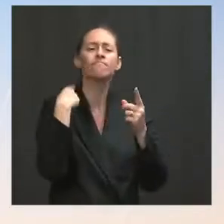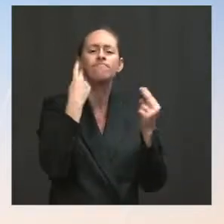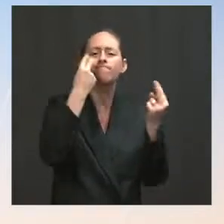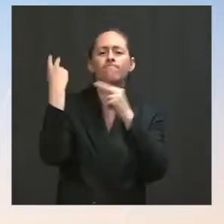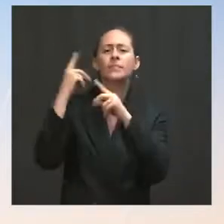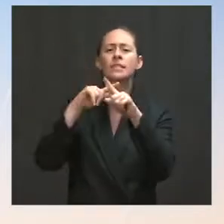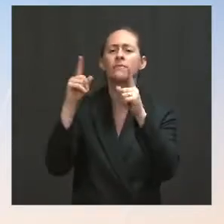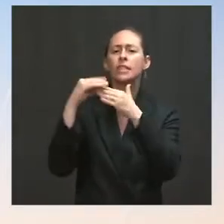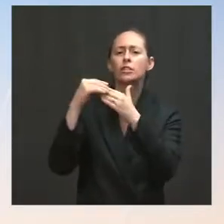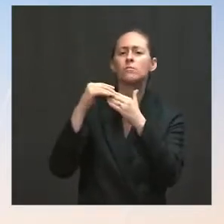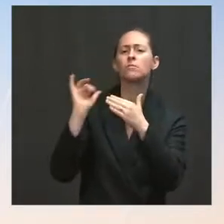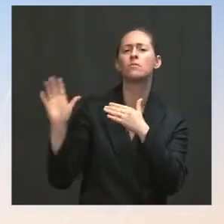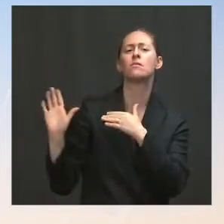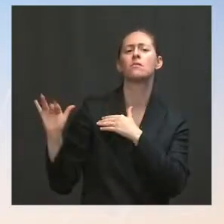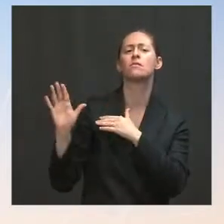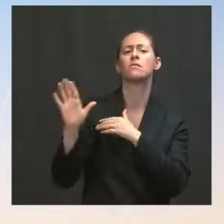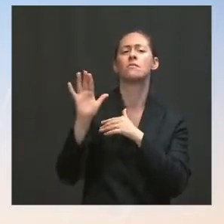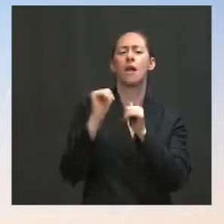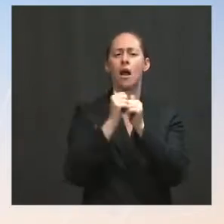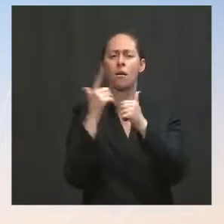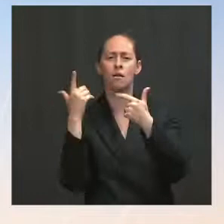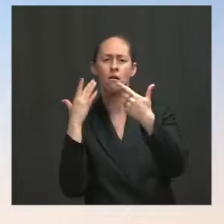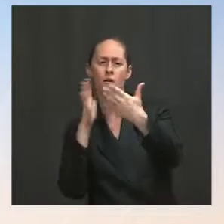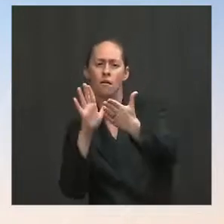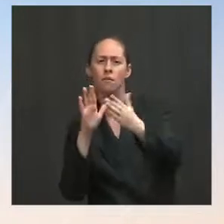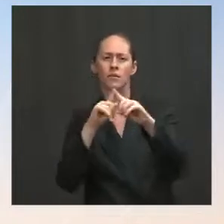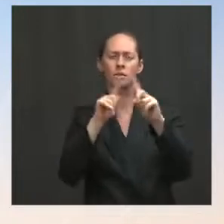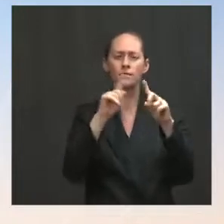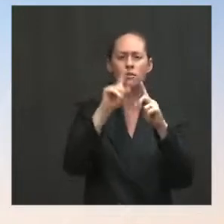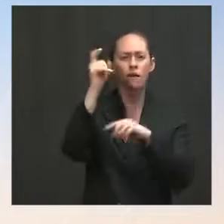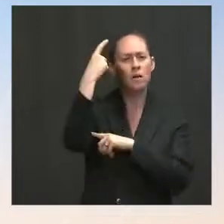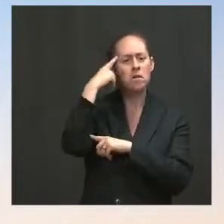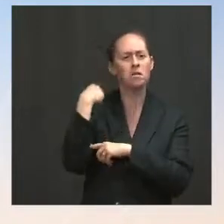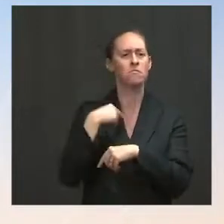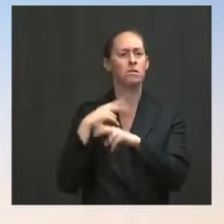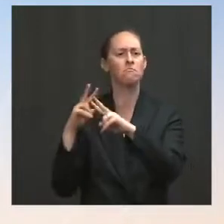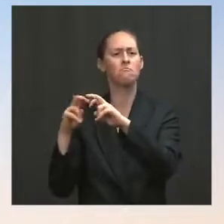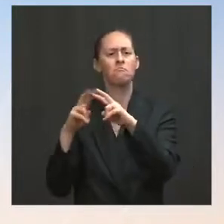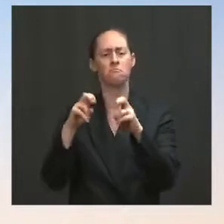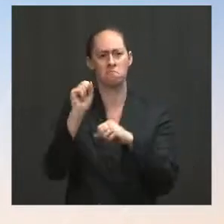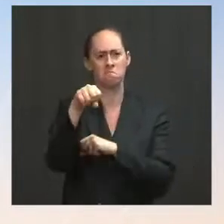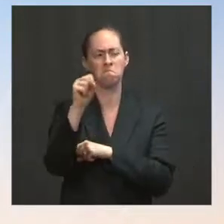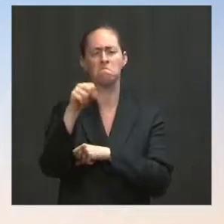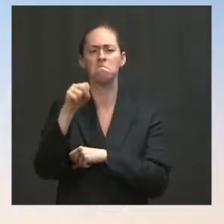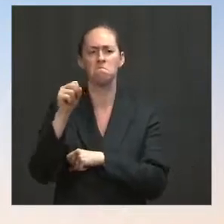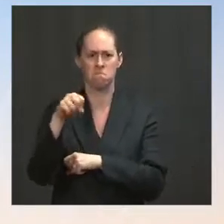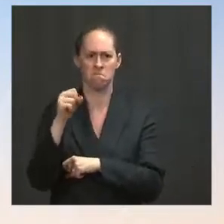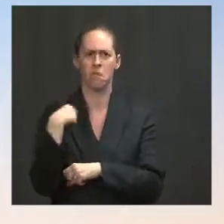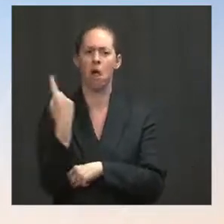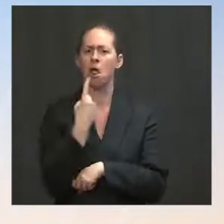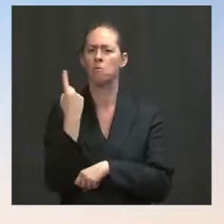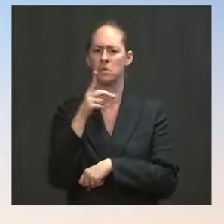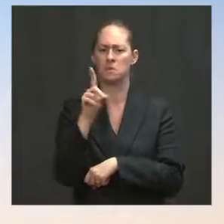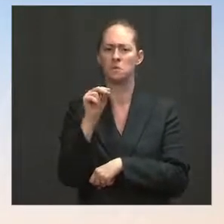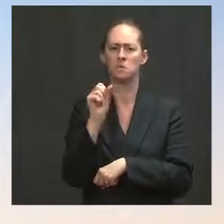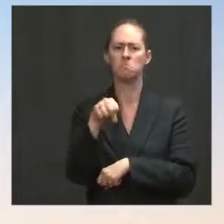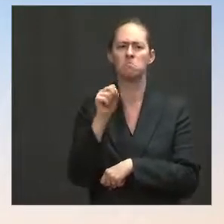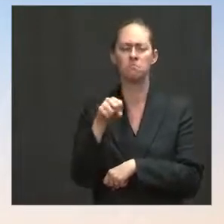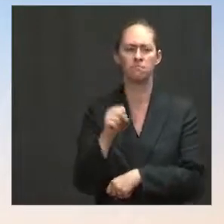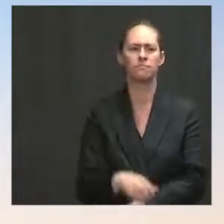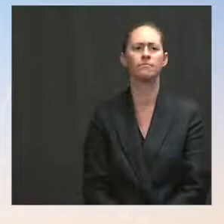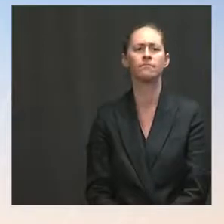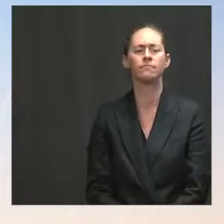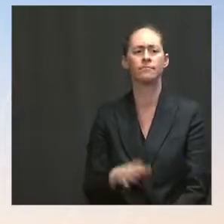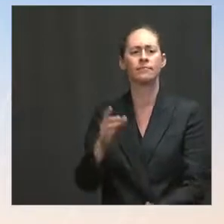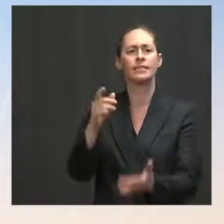with foreign governments or the people of other countries, because sometimes that's embedded in how they understand